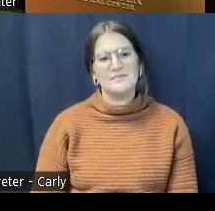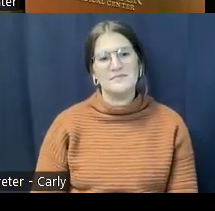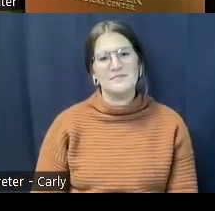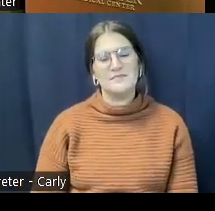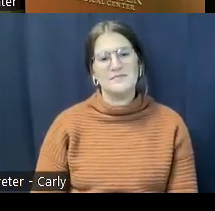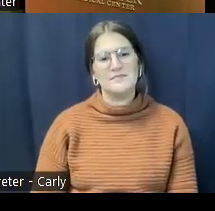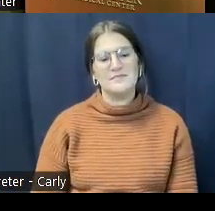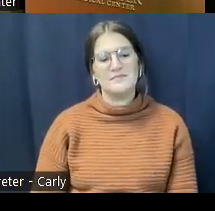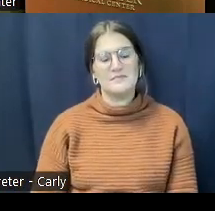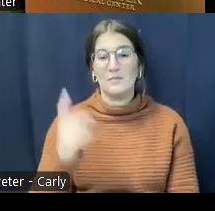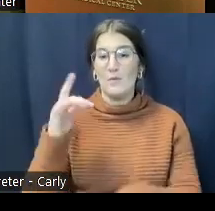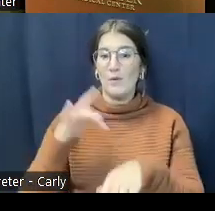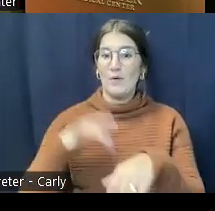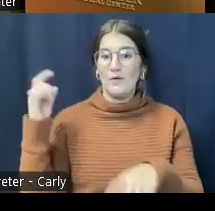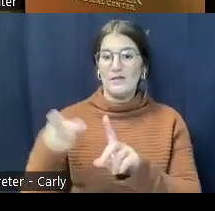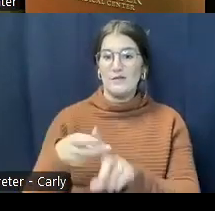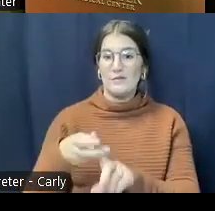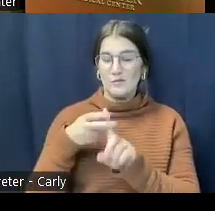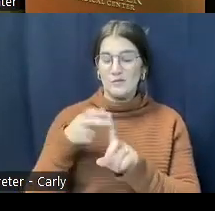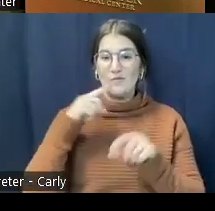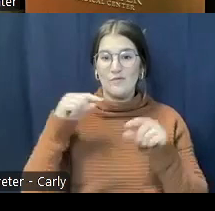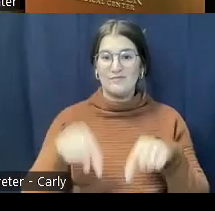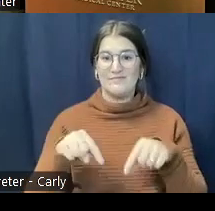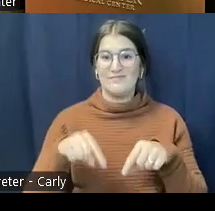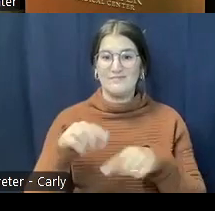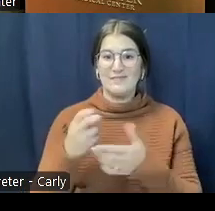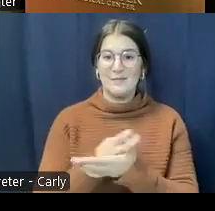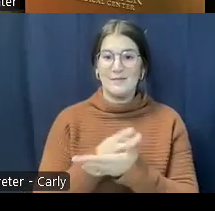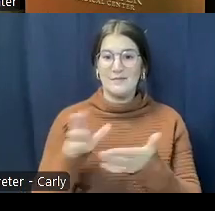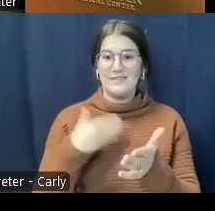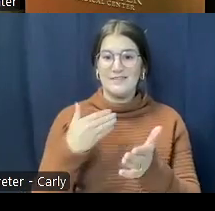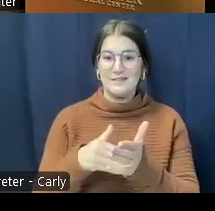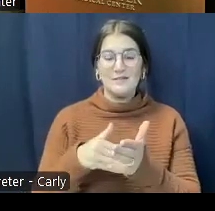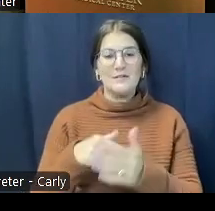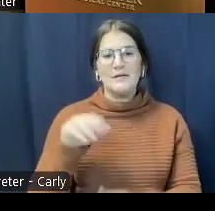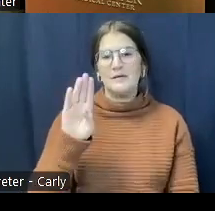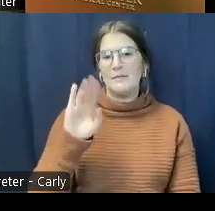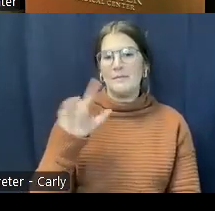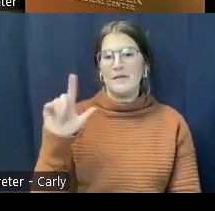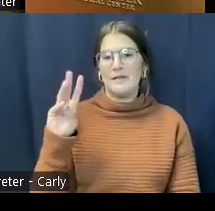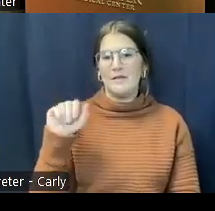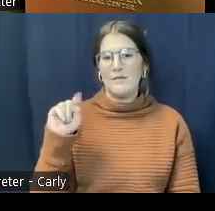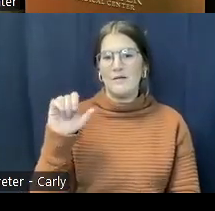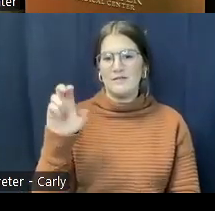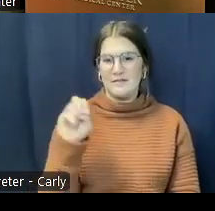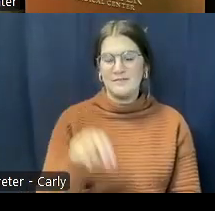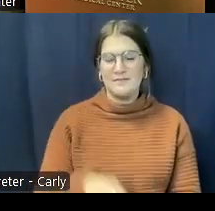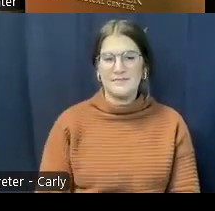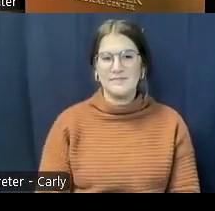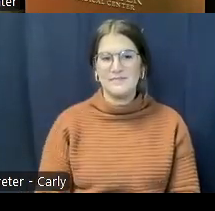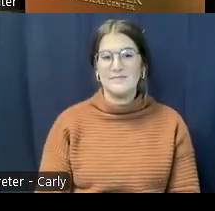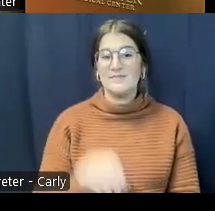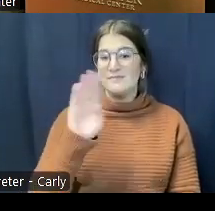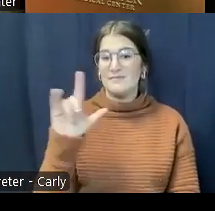One of the early recruits in the Epilepsy Center psychosocial team was Bill Watson. Bill received his BA